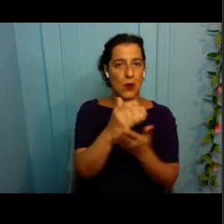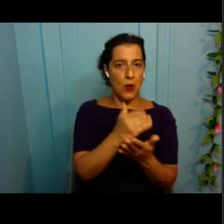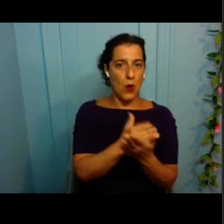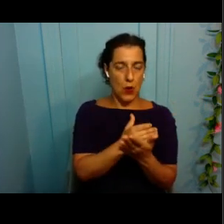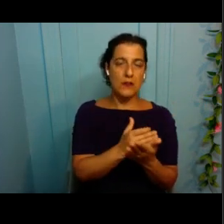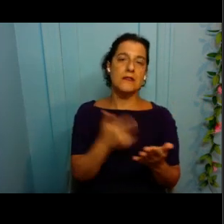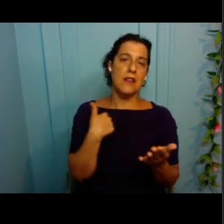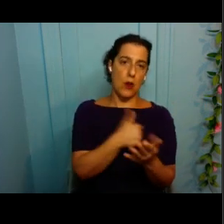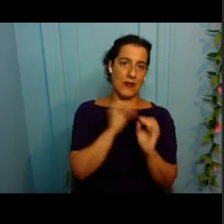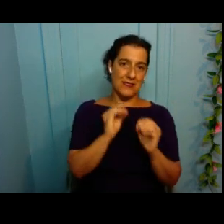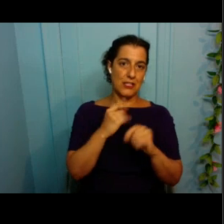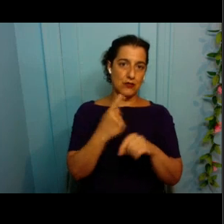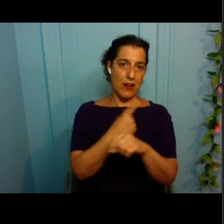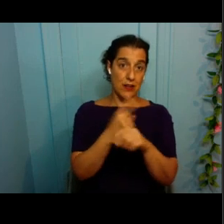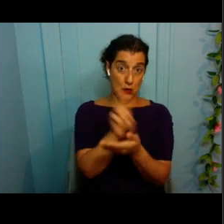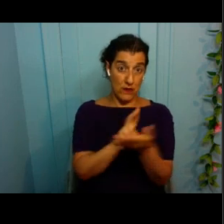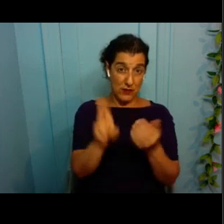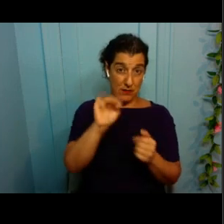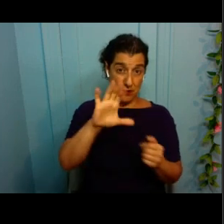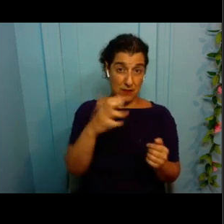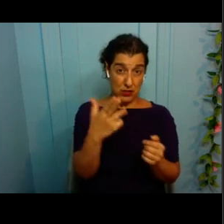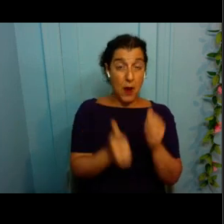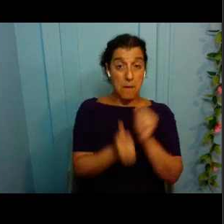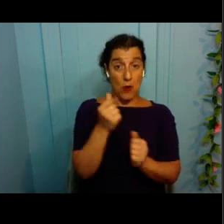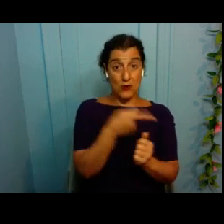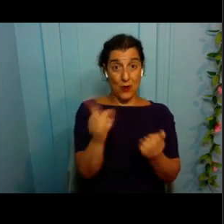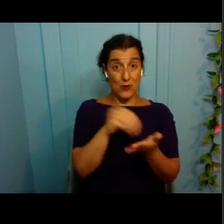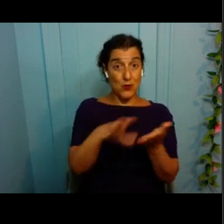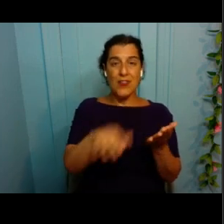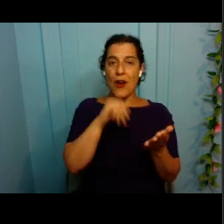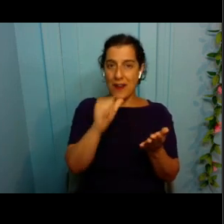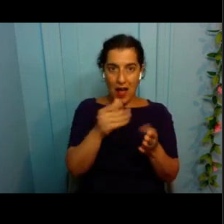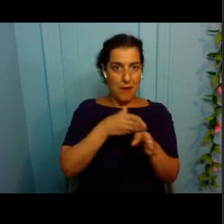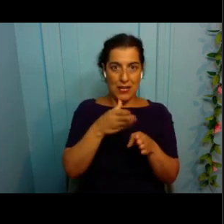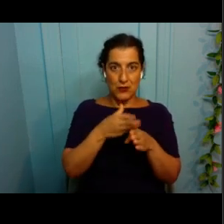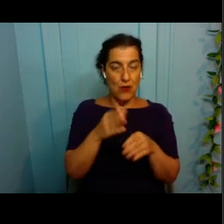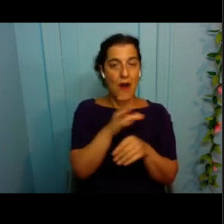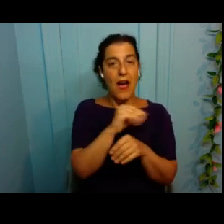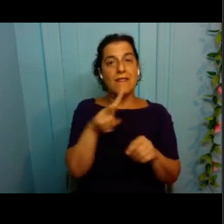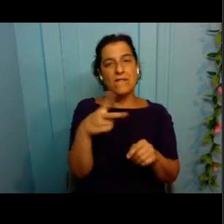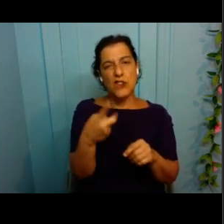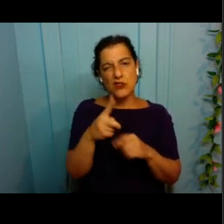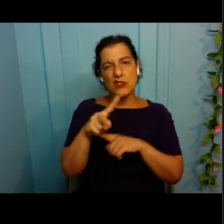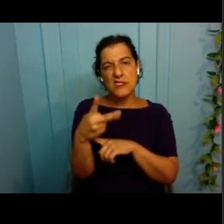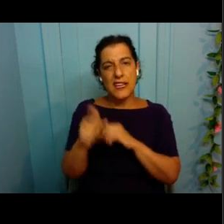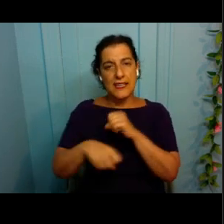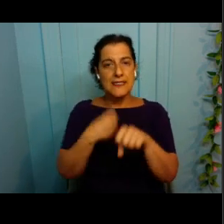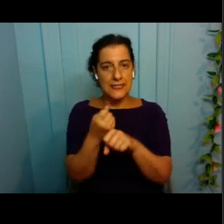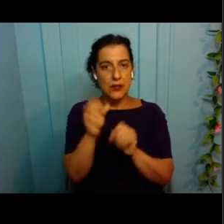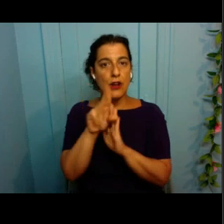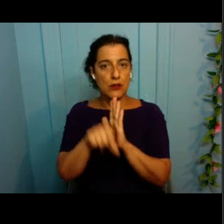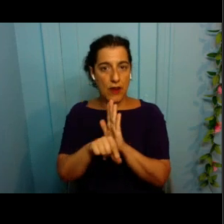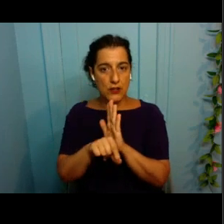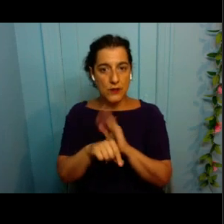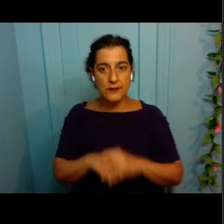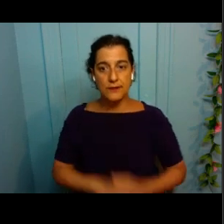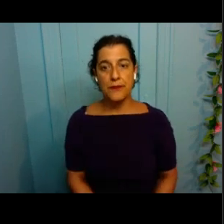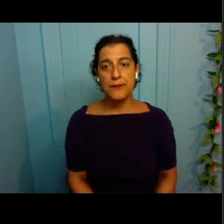Michigan. The vast majority of these students are non-majors and first or second year undergrads. And so the